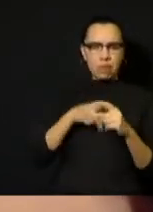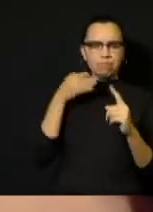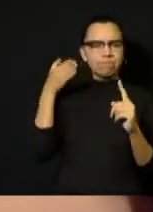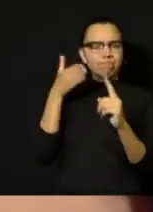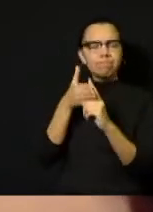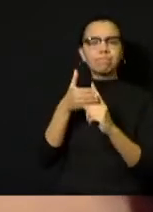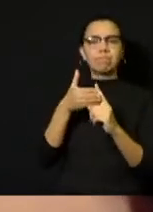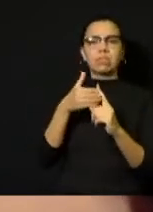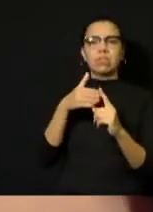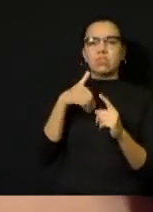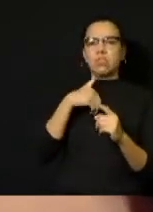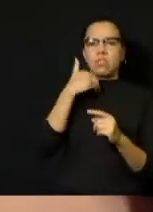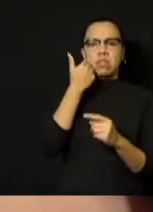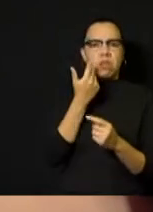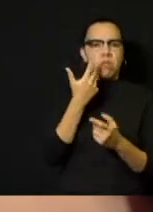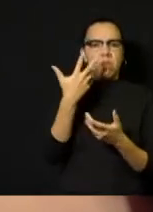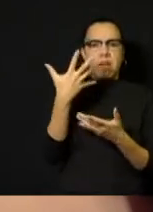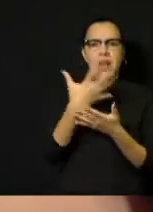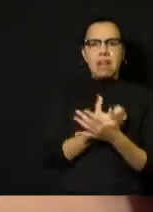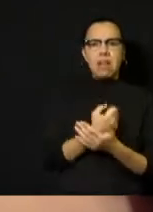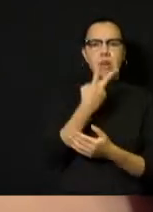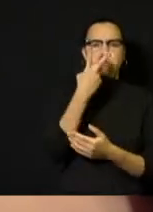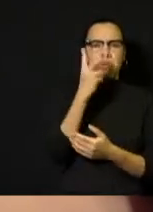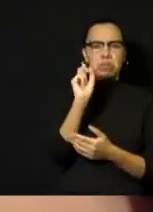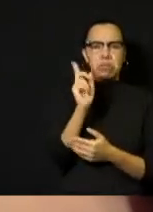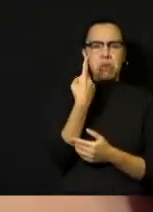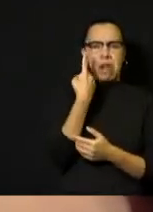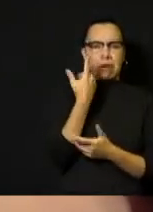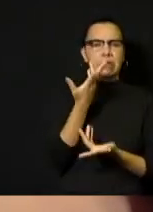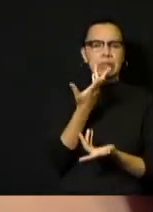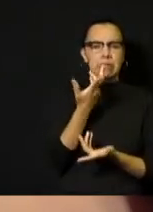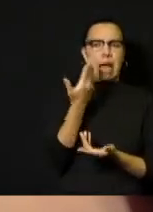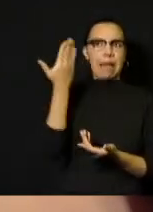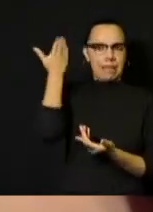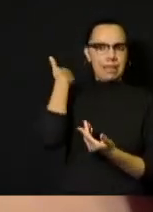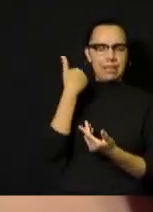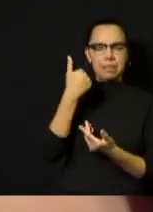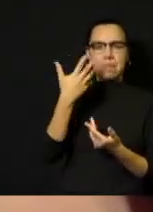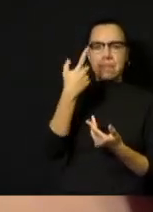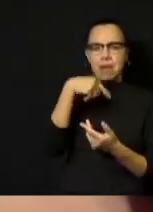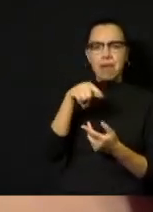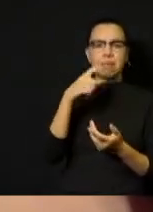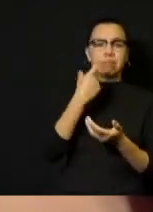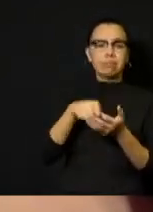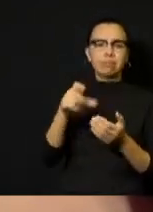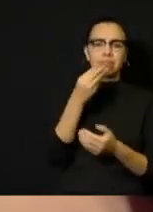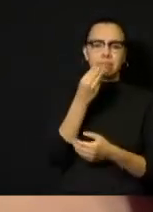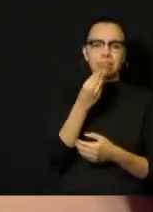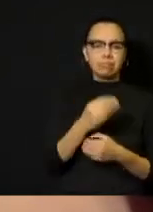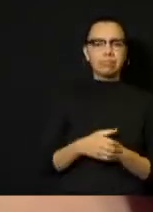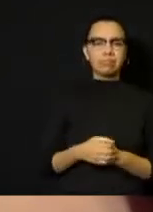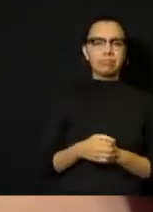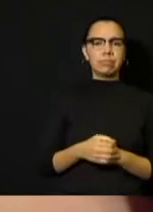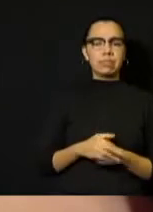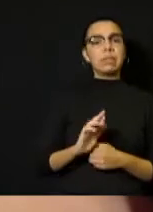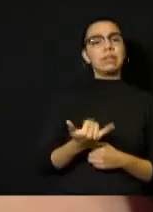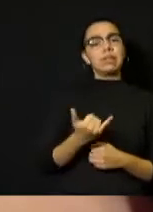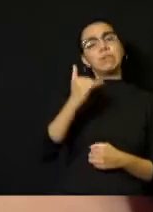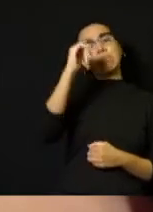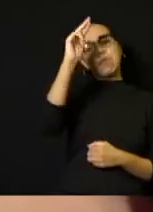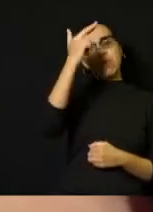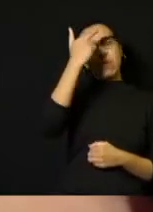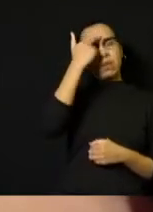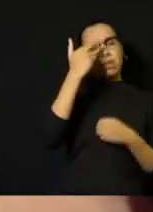goal was to make at least $2 every day. that's what I need at that time to buy food.